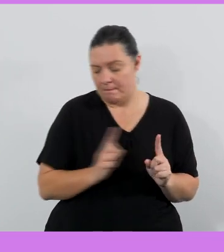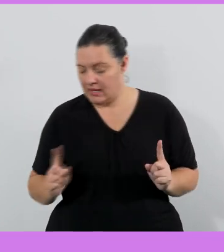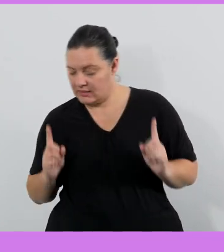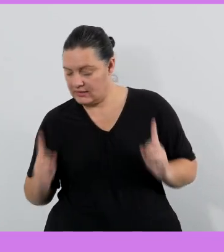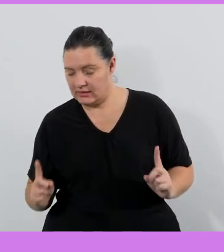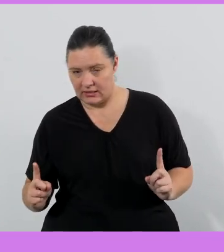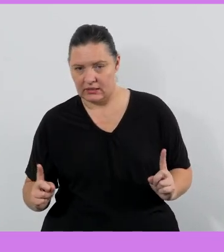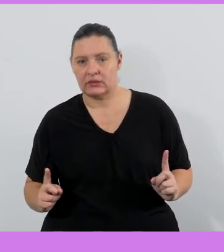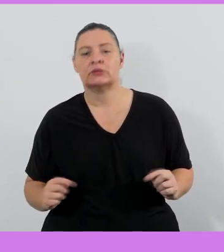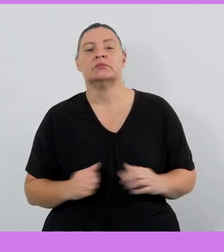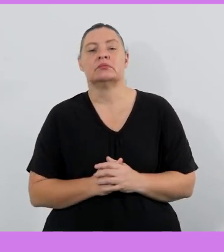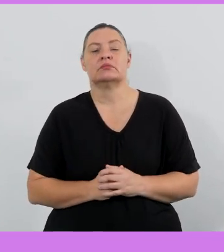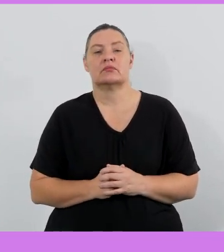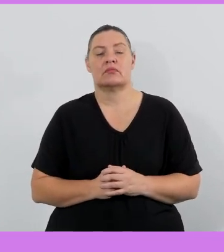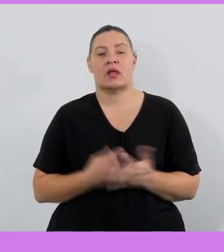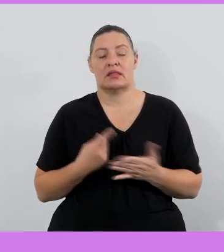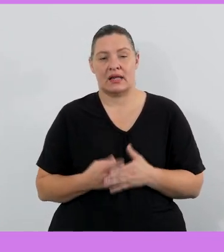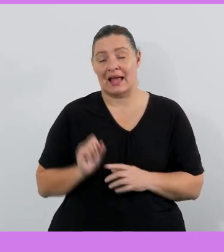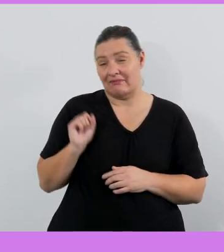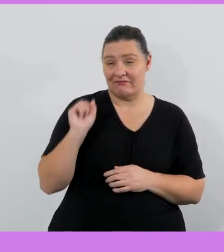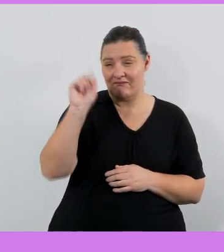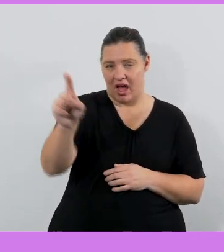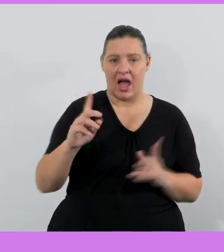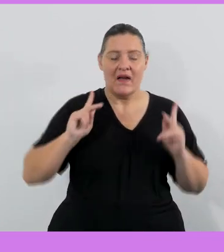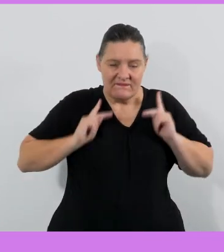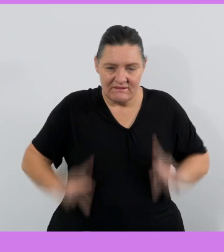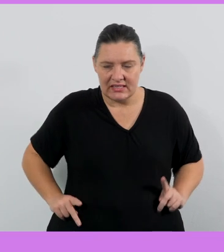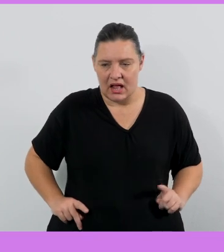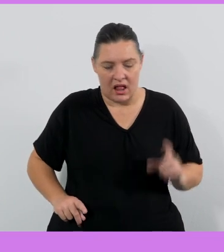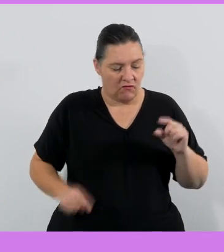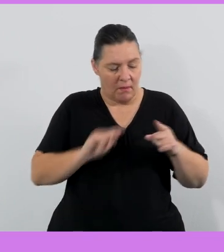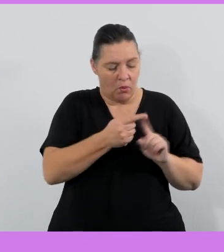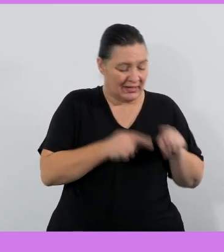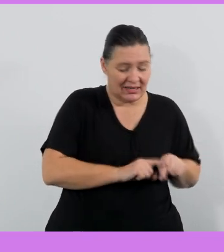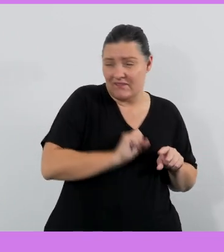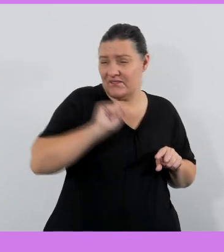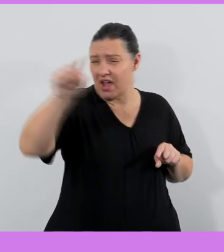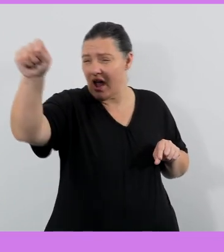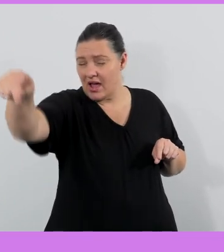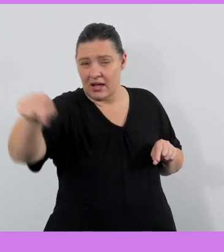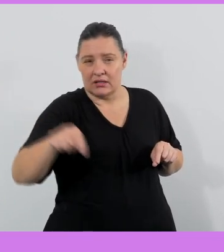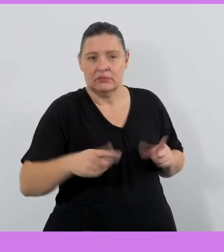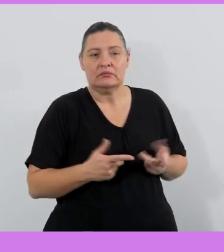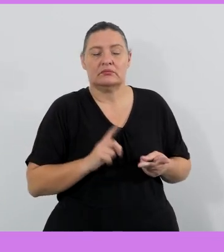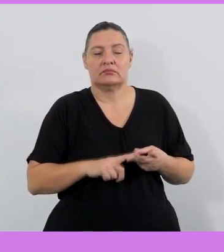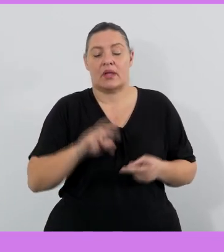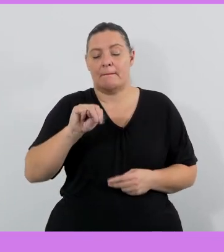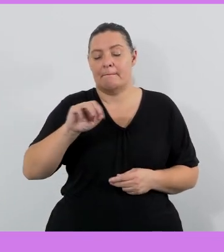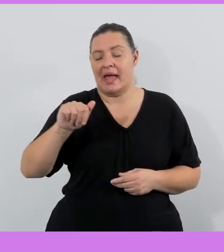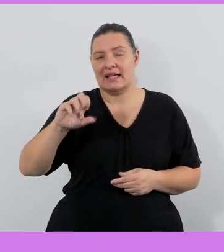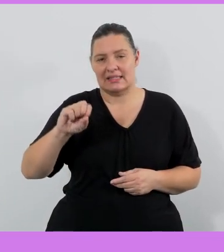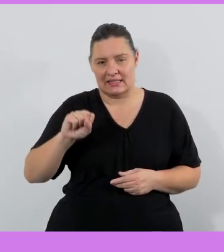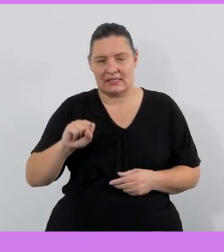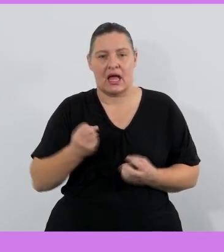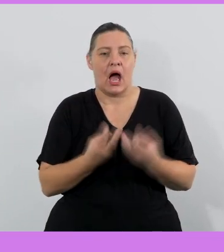the other, normally in one dimension. Then our distance is the physical length between 2 points. Then mass, that is the amount